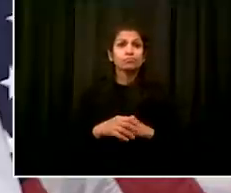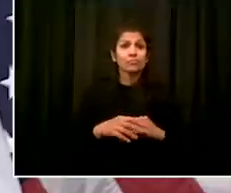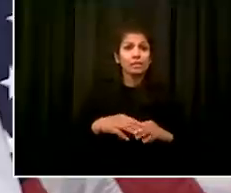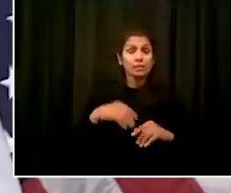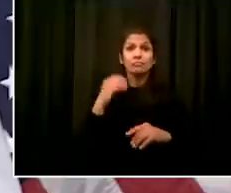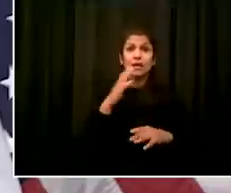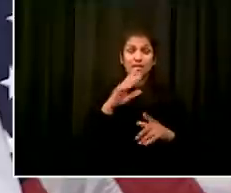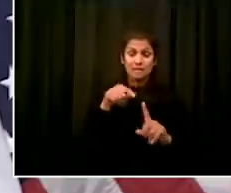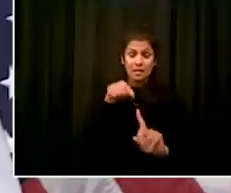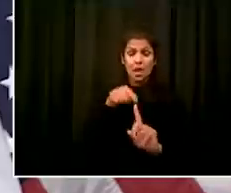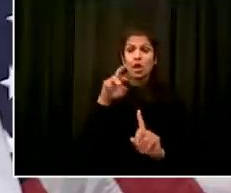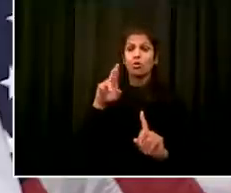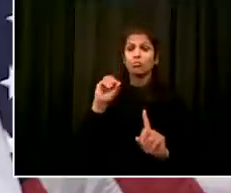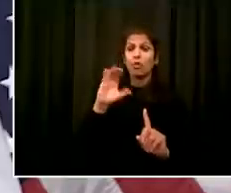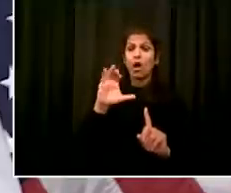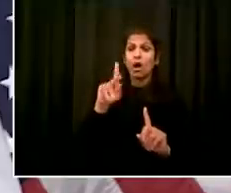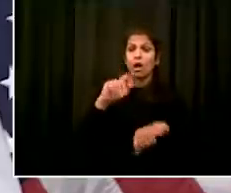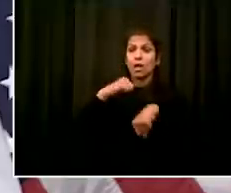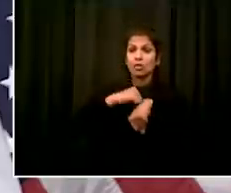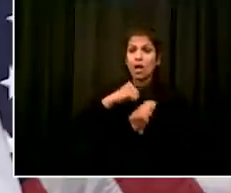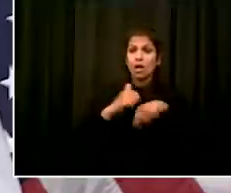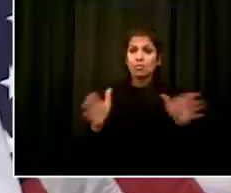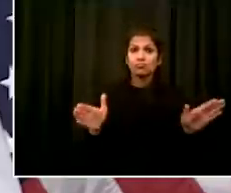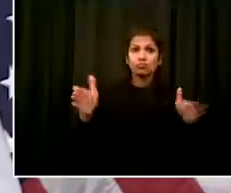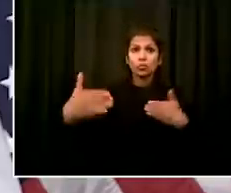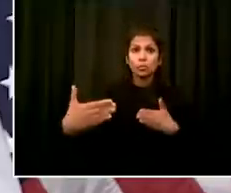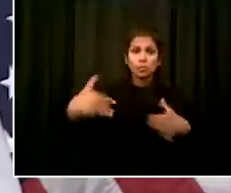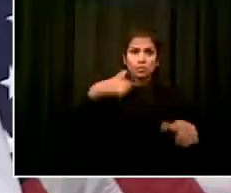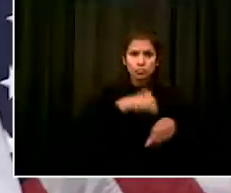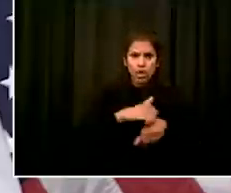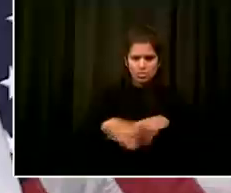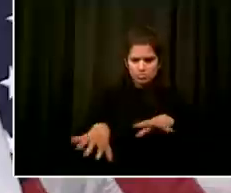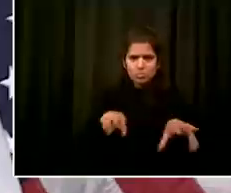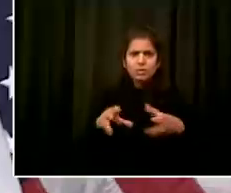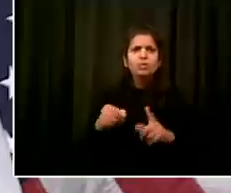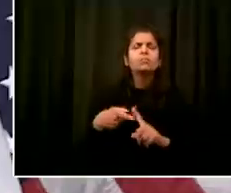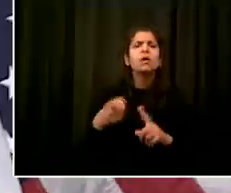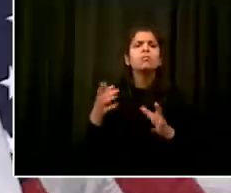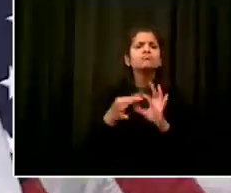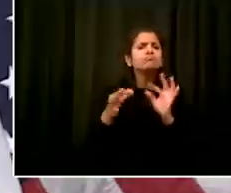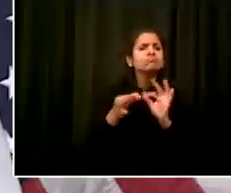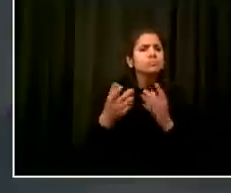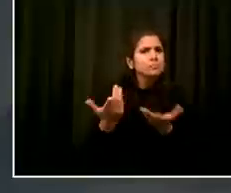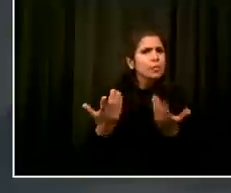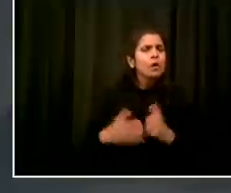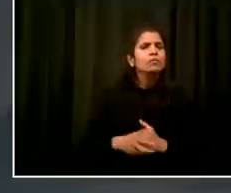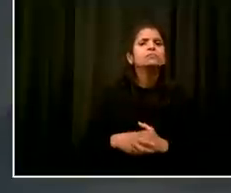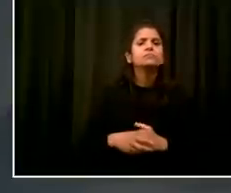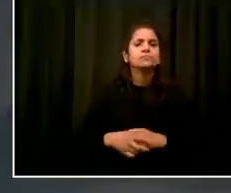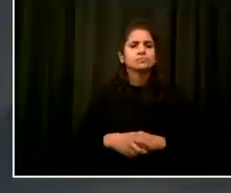say about the presence of outsiders in our city trying to do this violence?